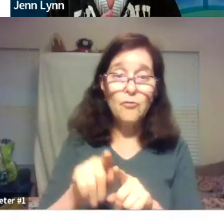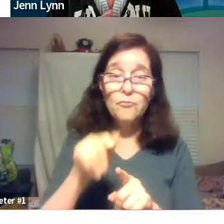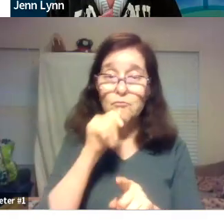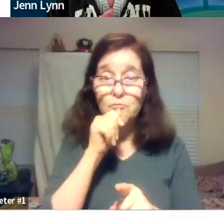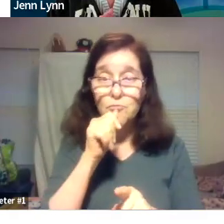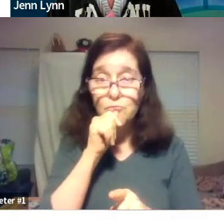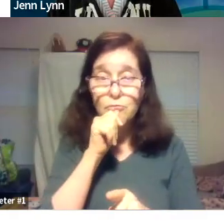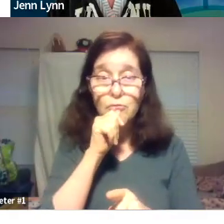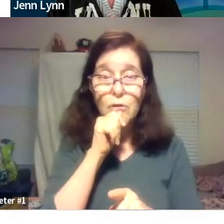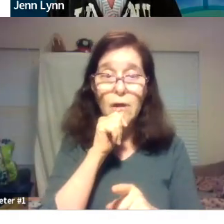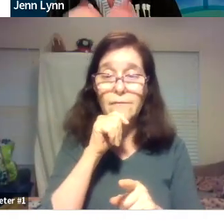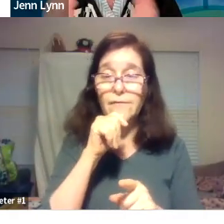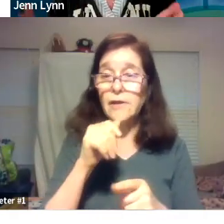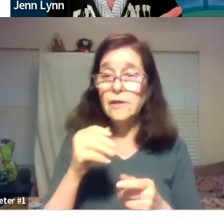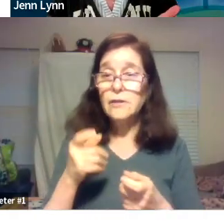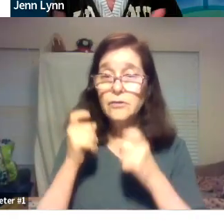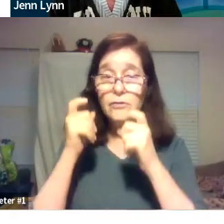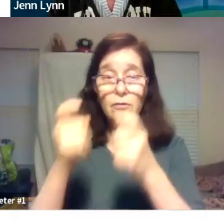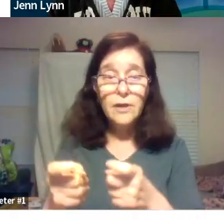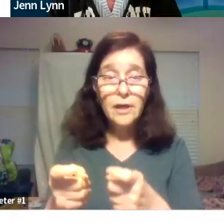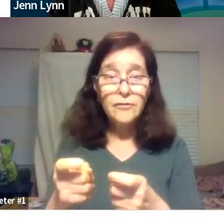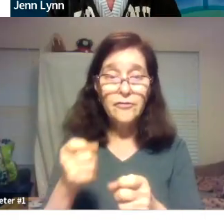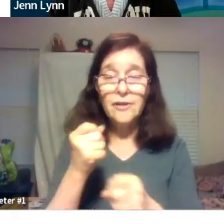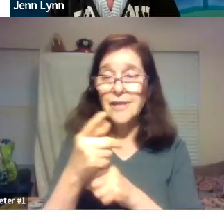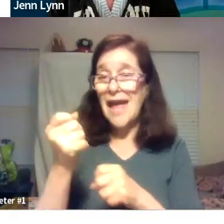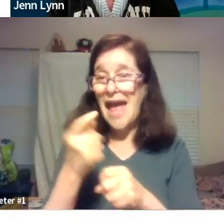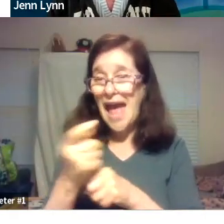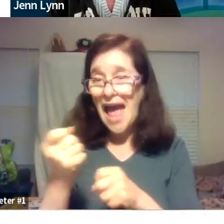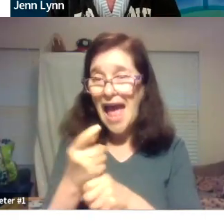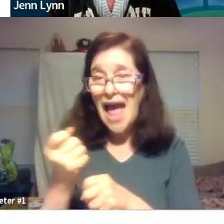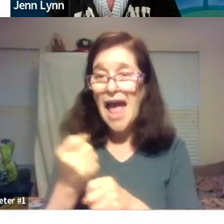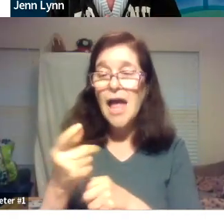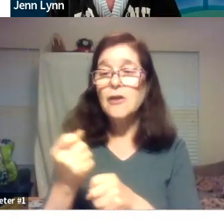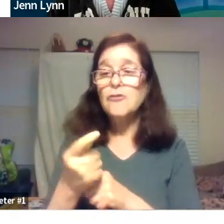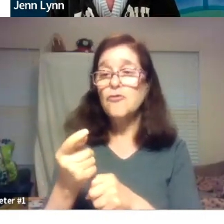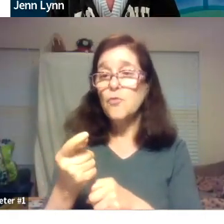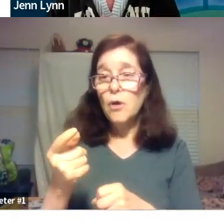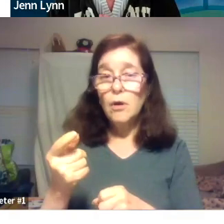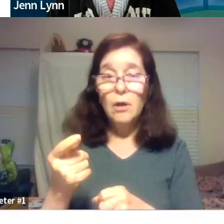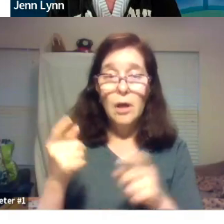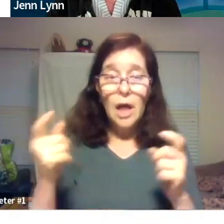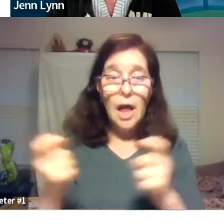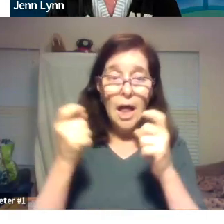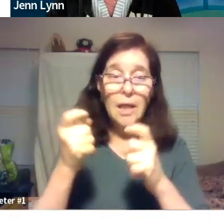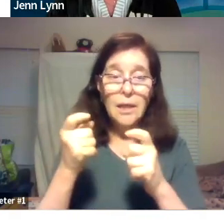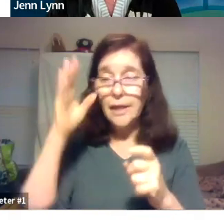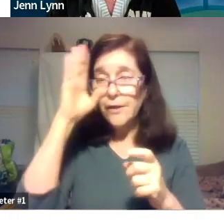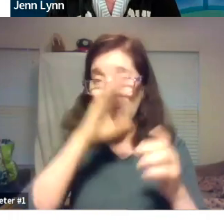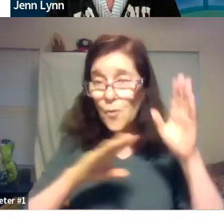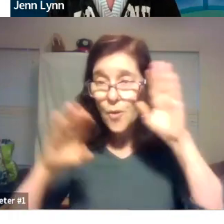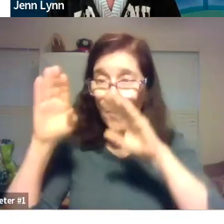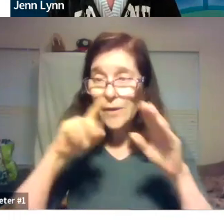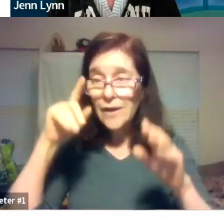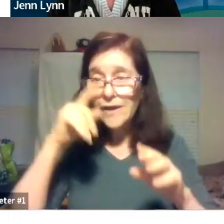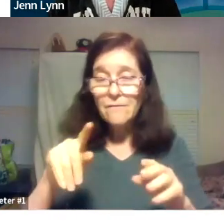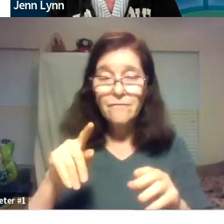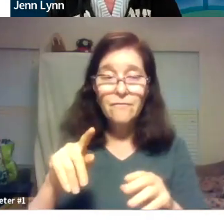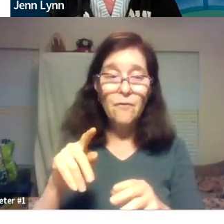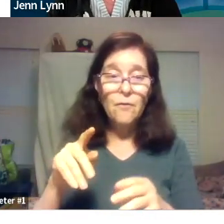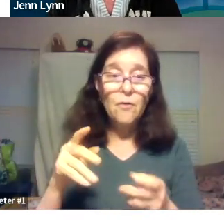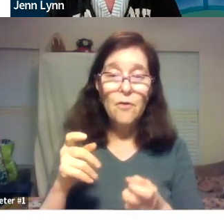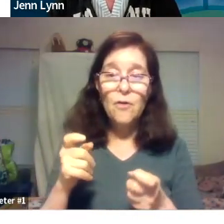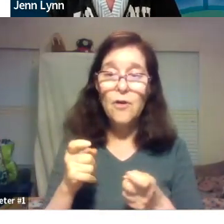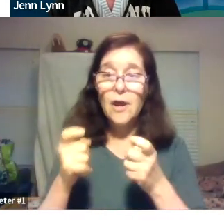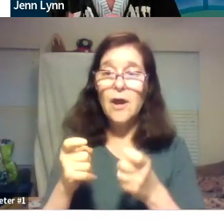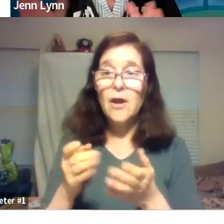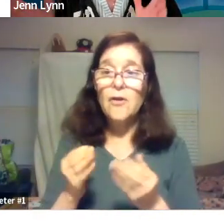donations. We of course our annual holidays, and we're still searching for those philanthropists to help us out. But we apply for a